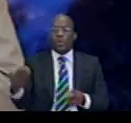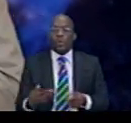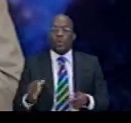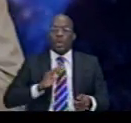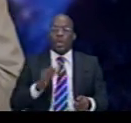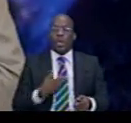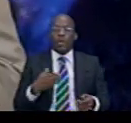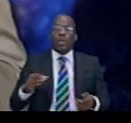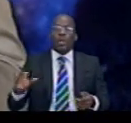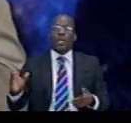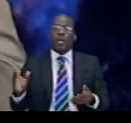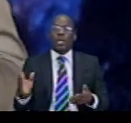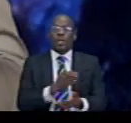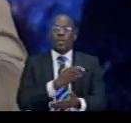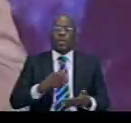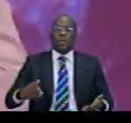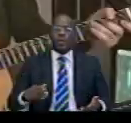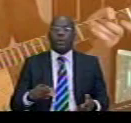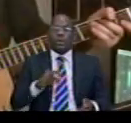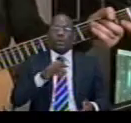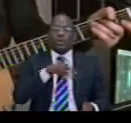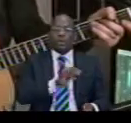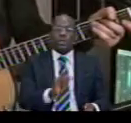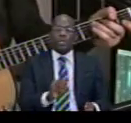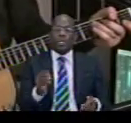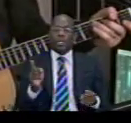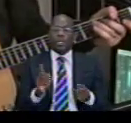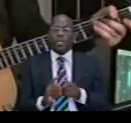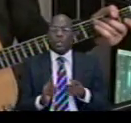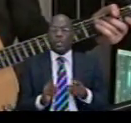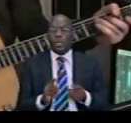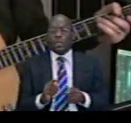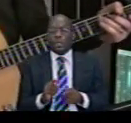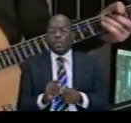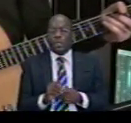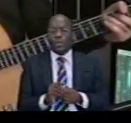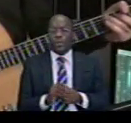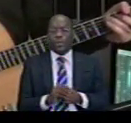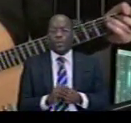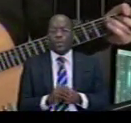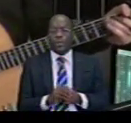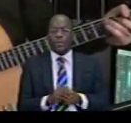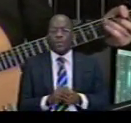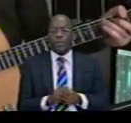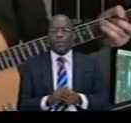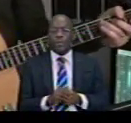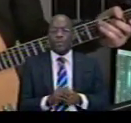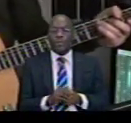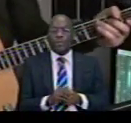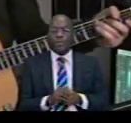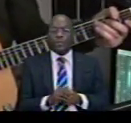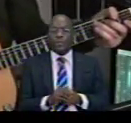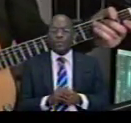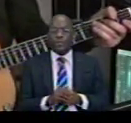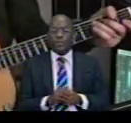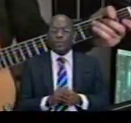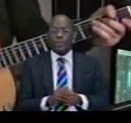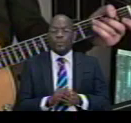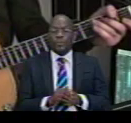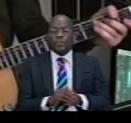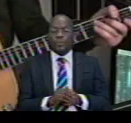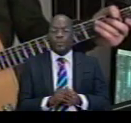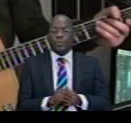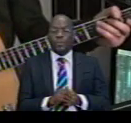the evening, Luke Jingro. Yes, salutations à tous. Merci à nouveau de nous recevoir parmi vous. Nous